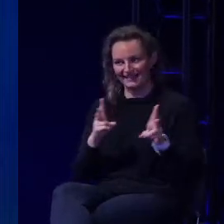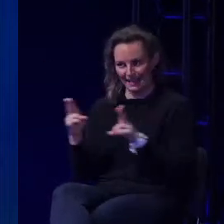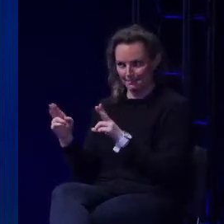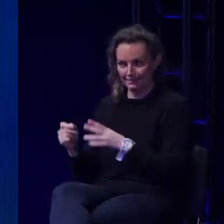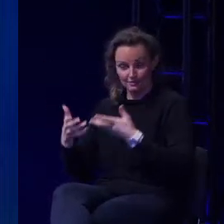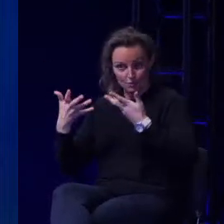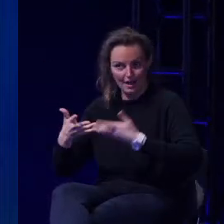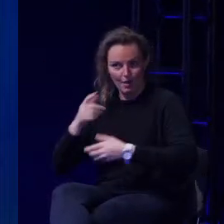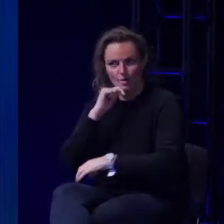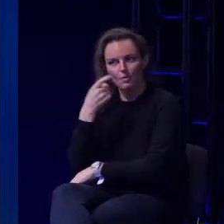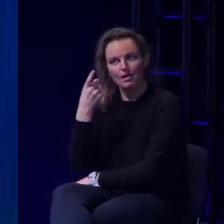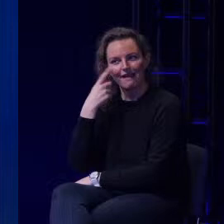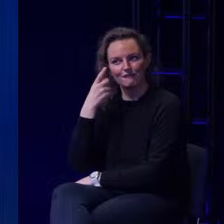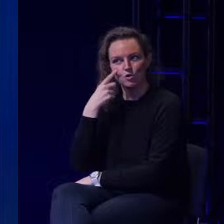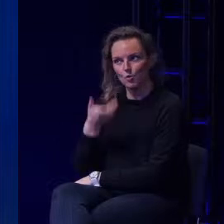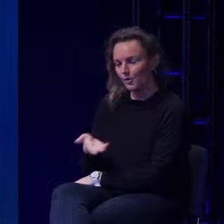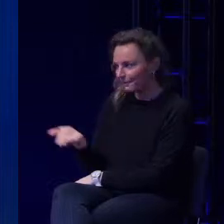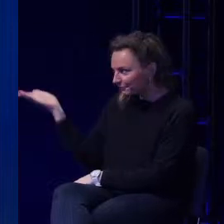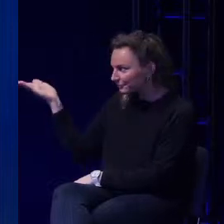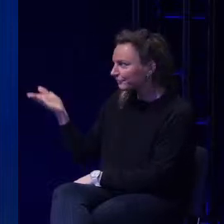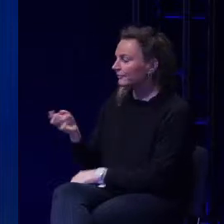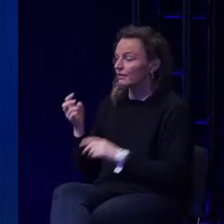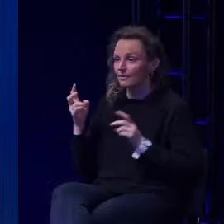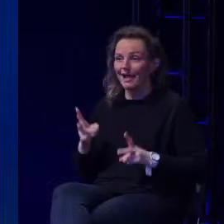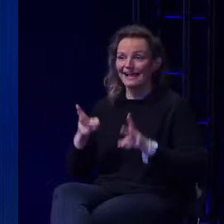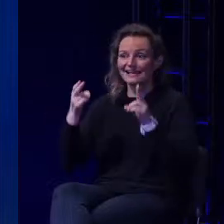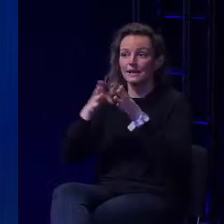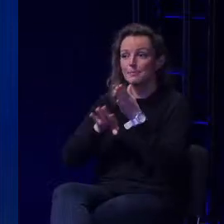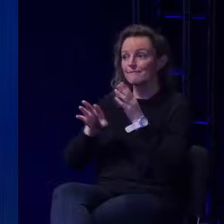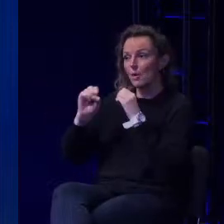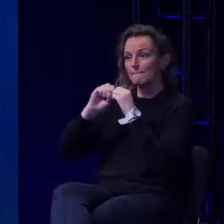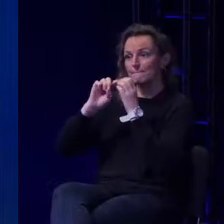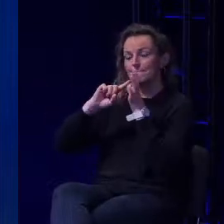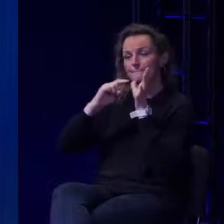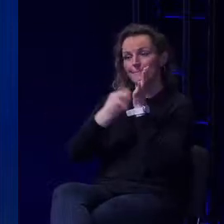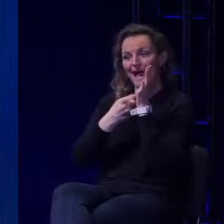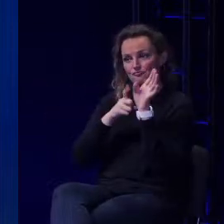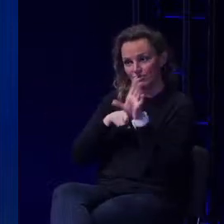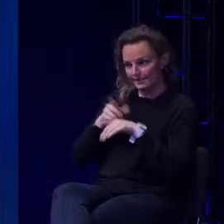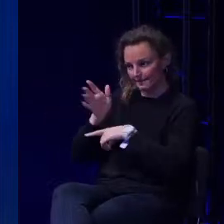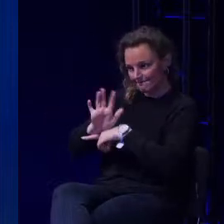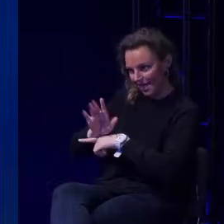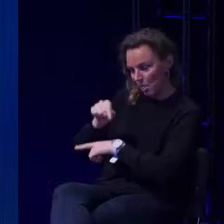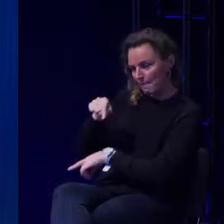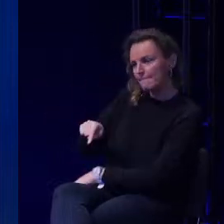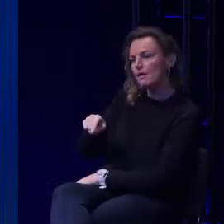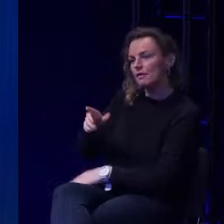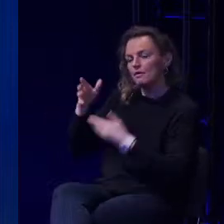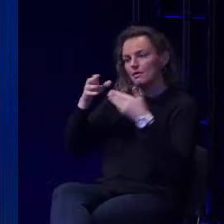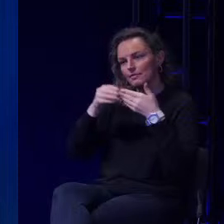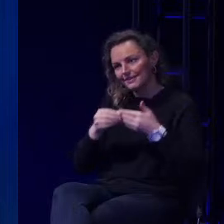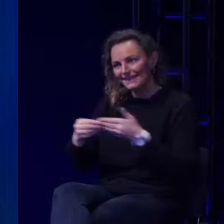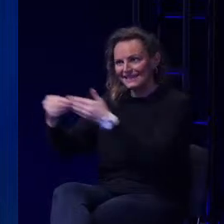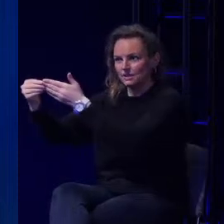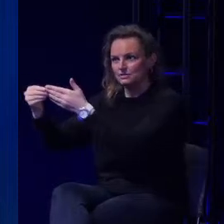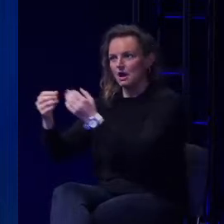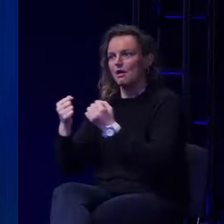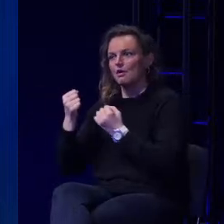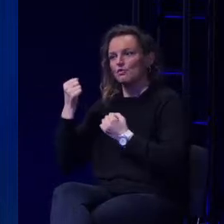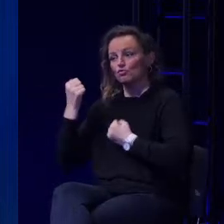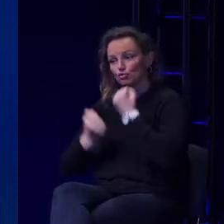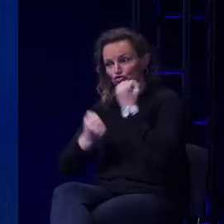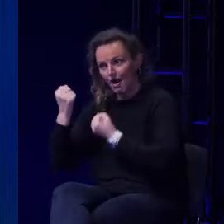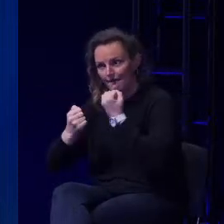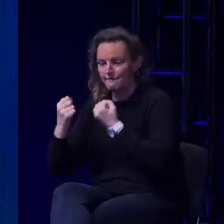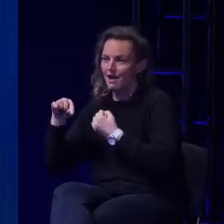we're going to see a clip from Barry's film, The Leader, the Driver, and the